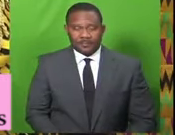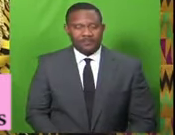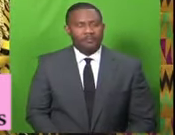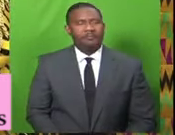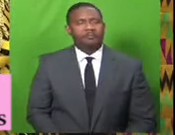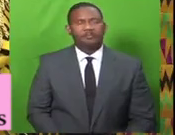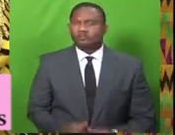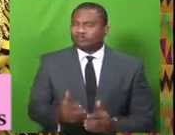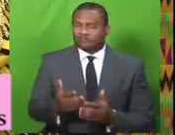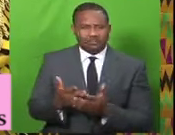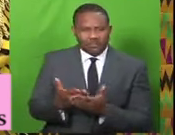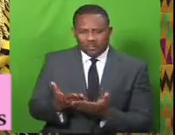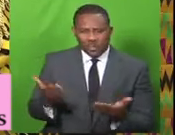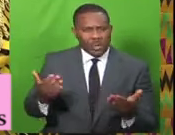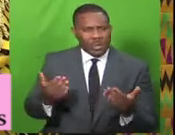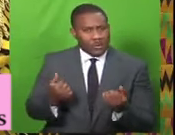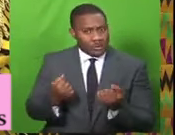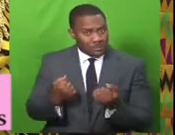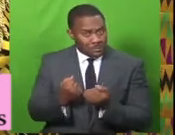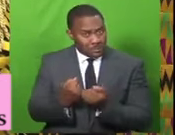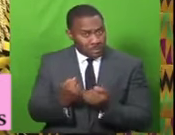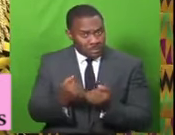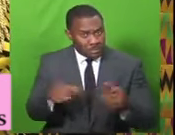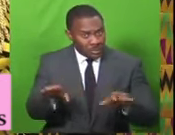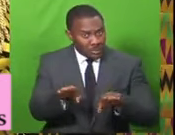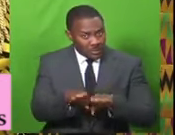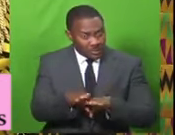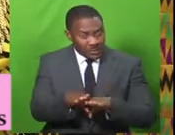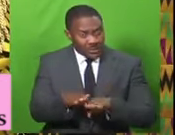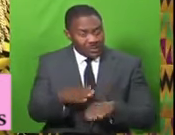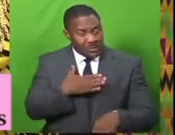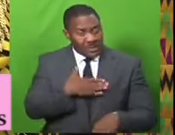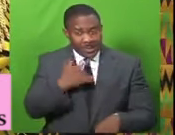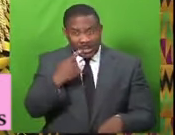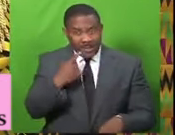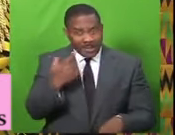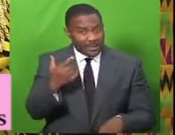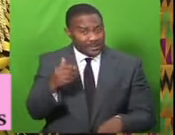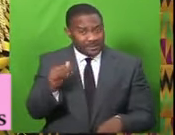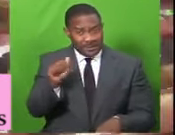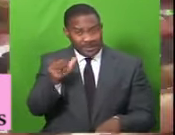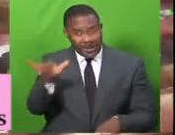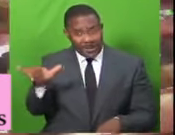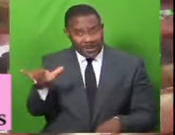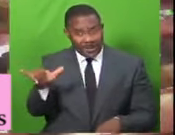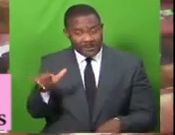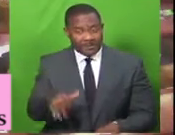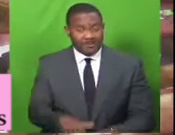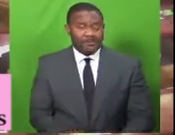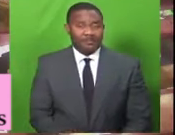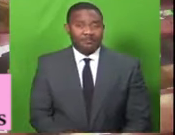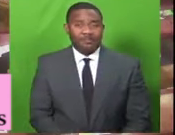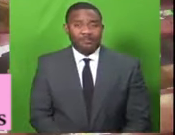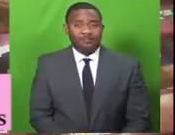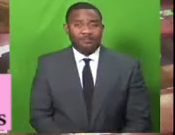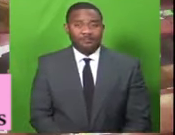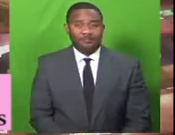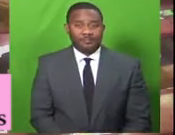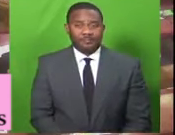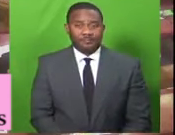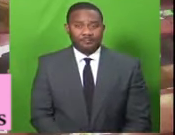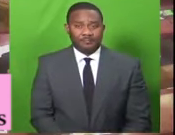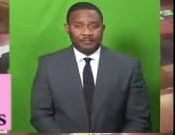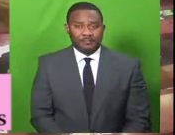As many as are in favor of adjournment, say aye.